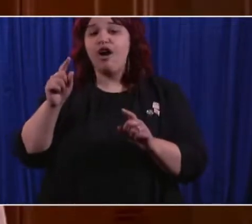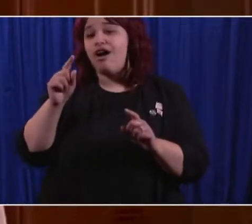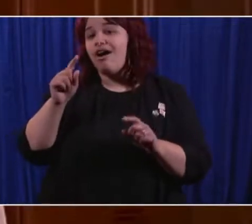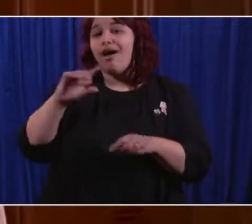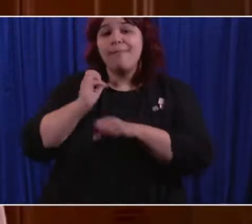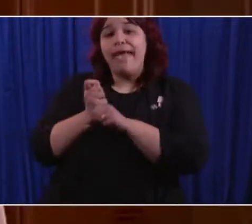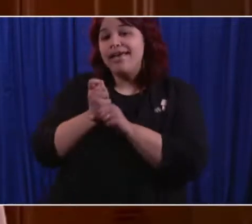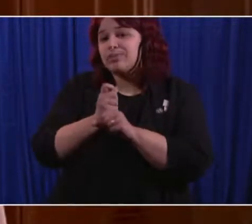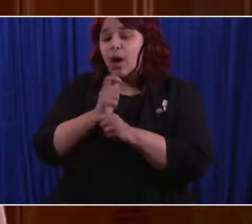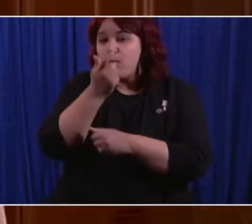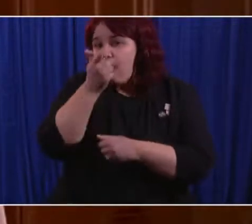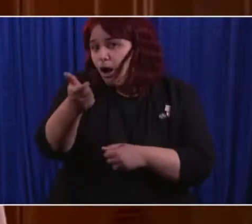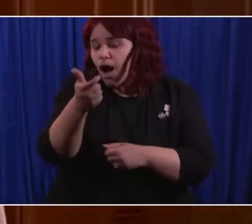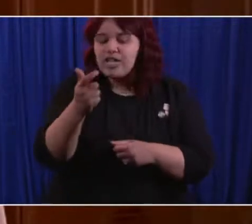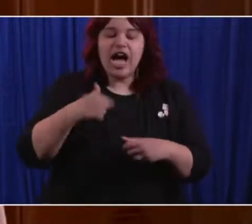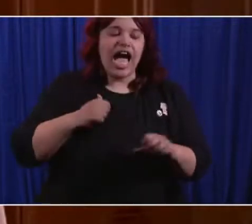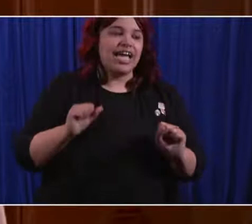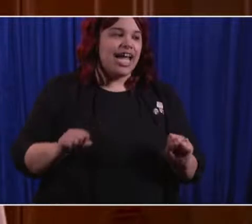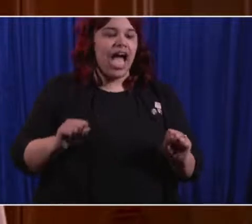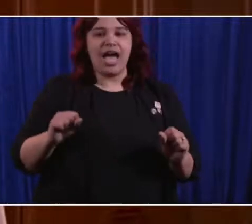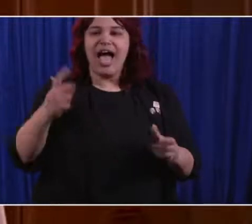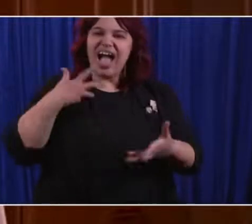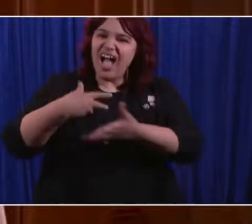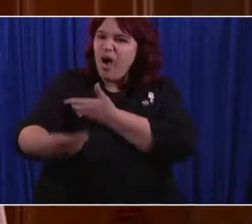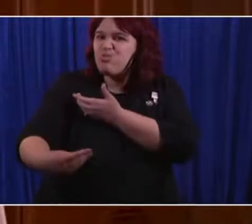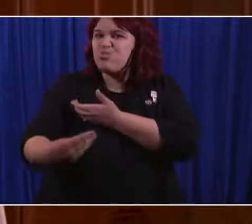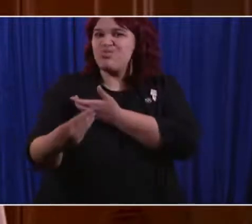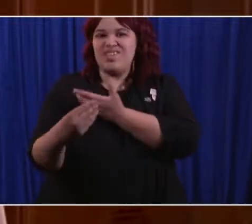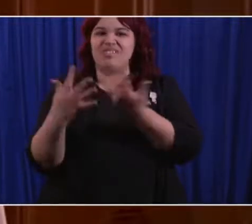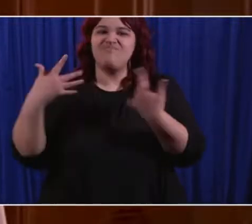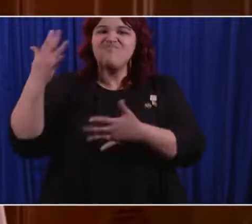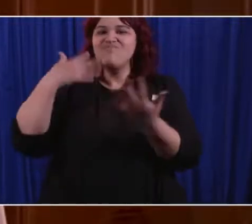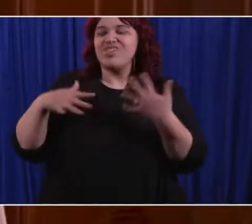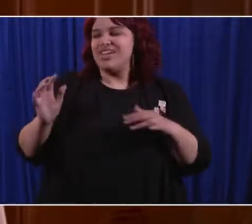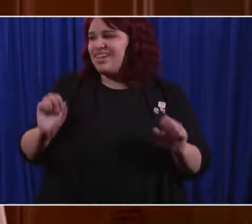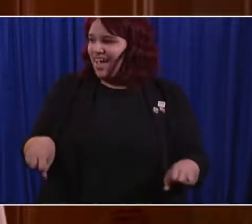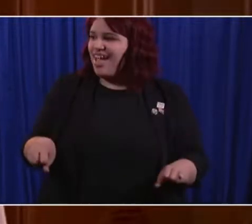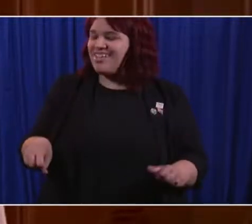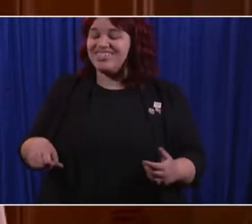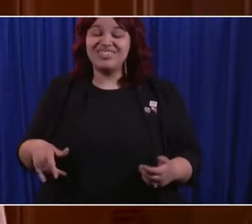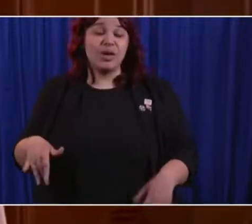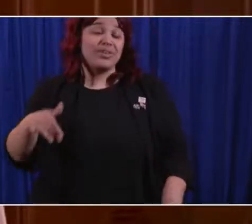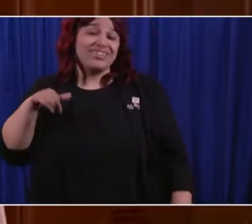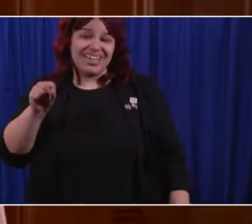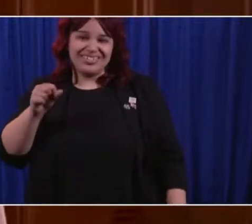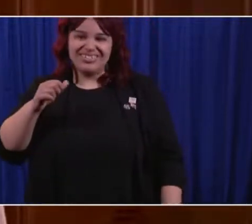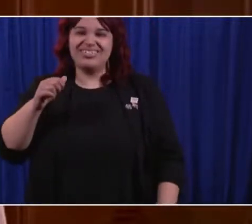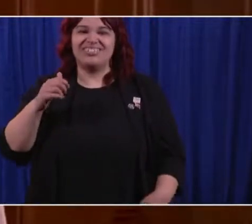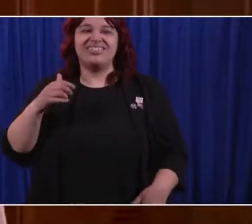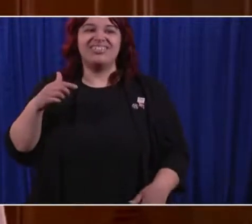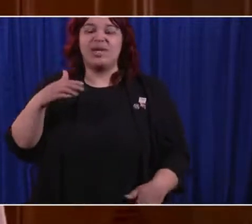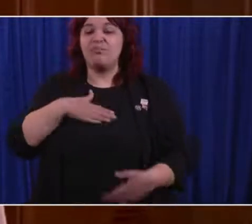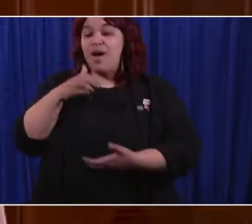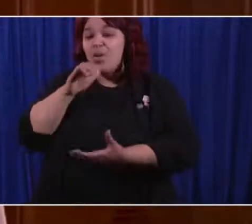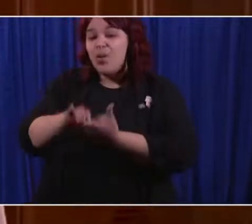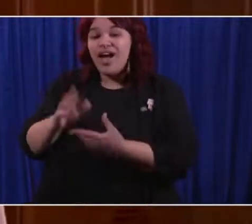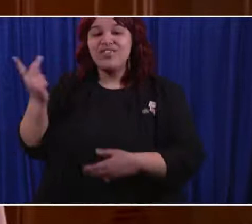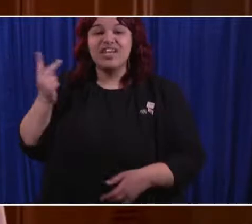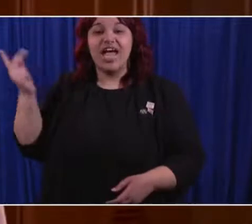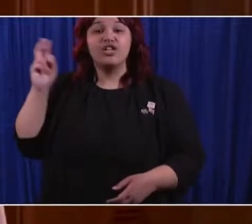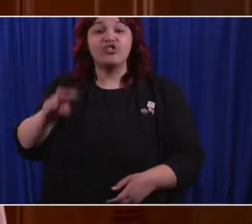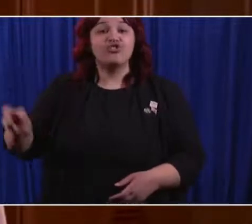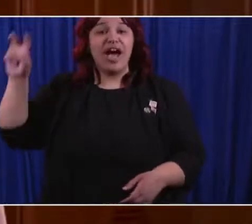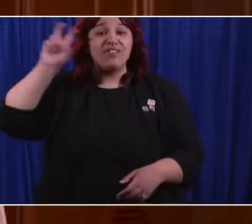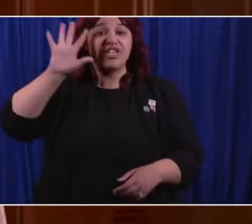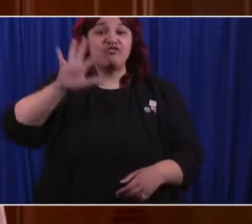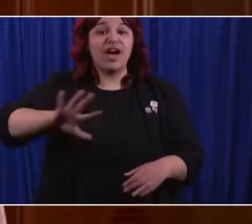do. And so, yes, you know, I've started to travel quite a bit around the state.